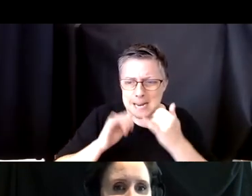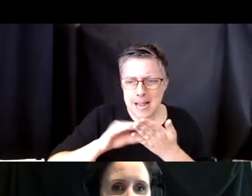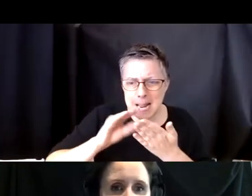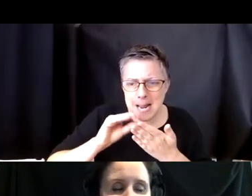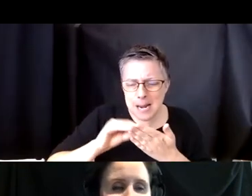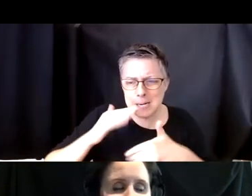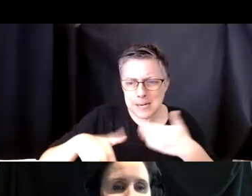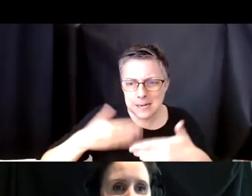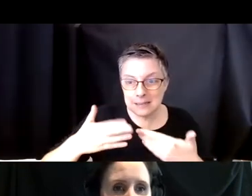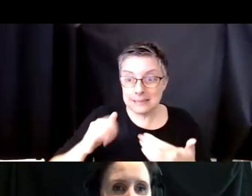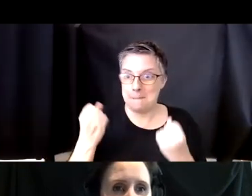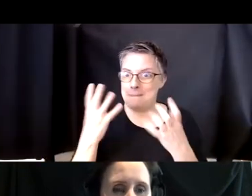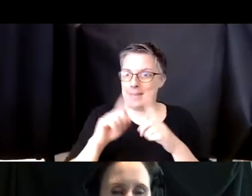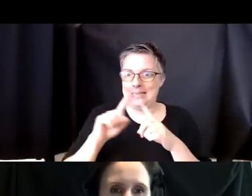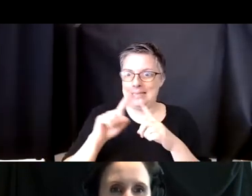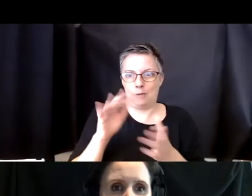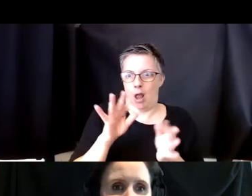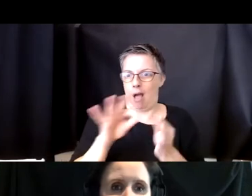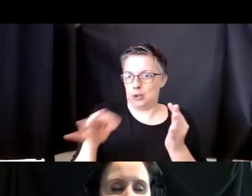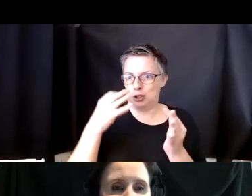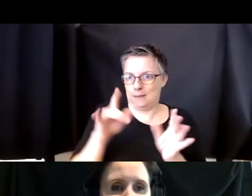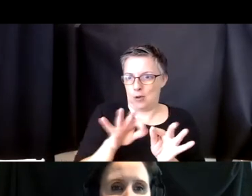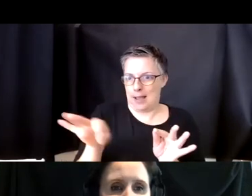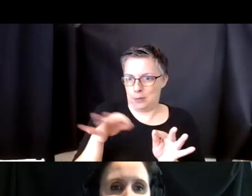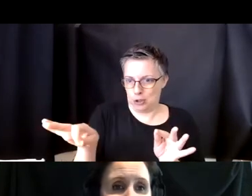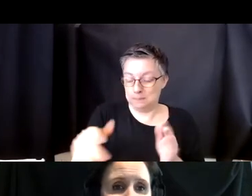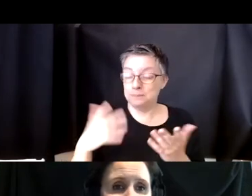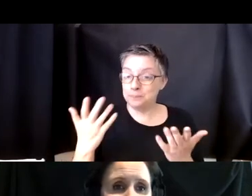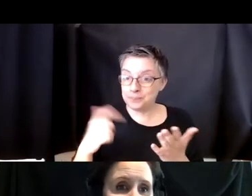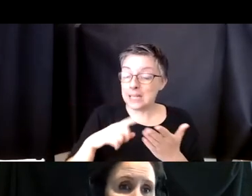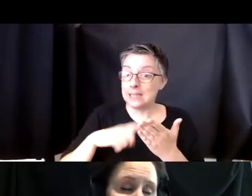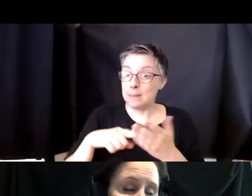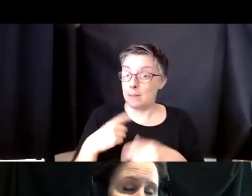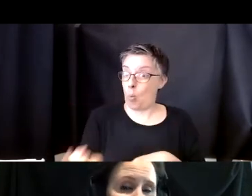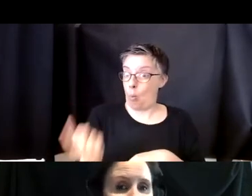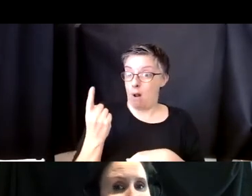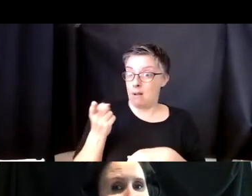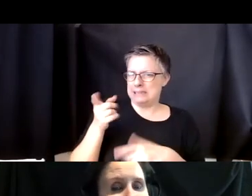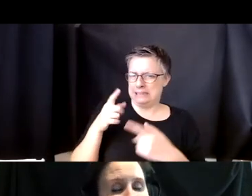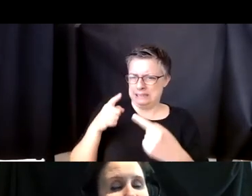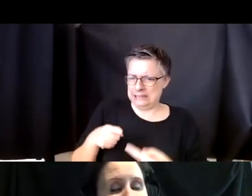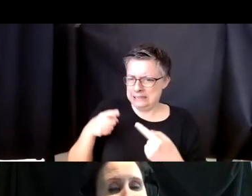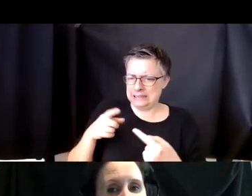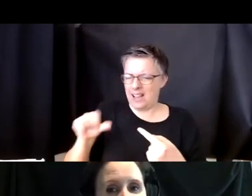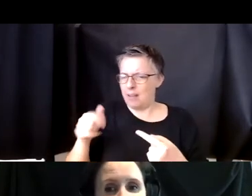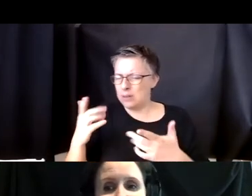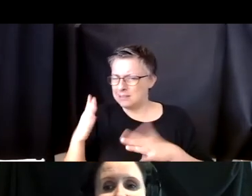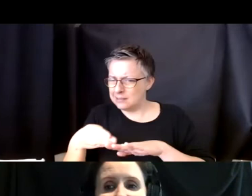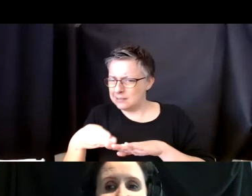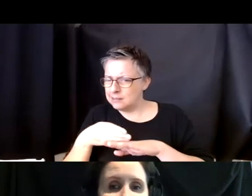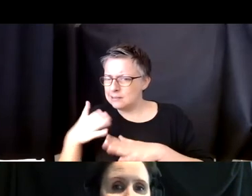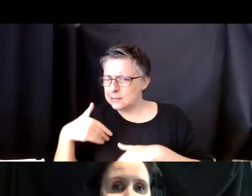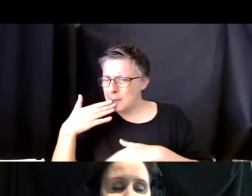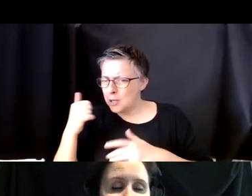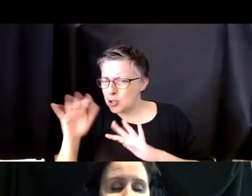way that there are so many different options for captioning. And sometimes one is not so easy, and another, it gets a little bit easier.